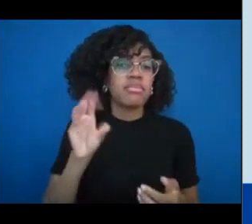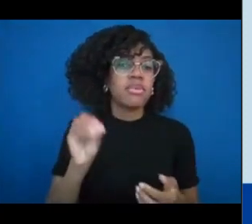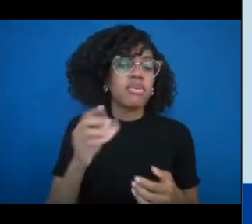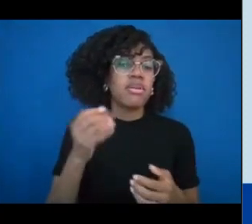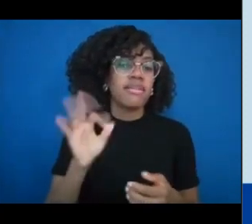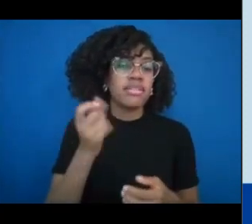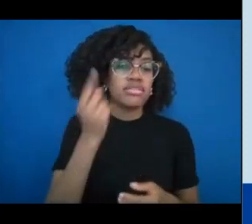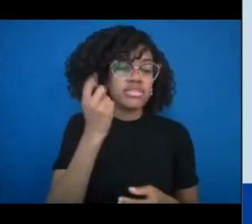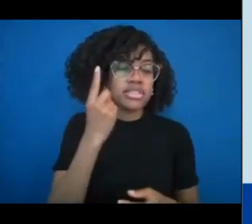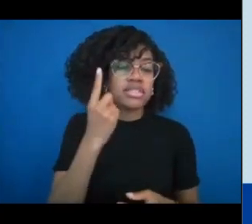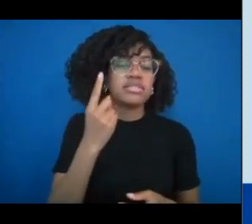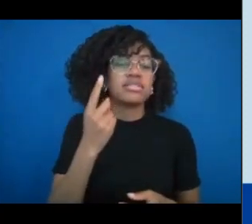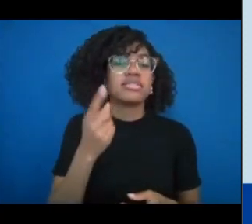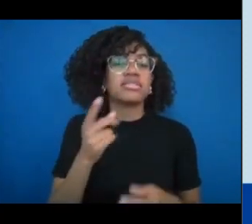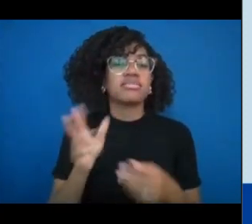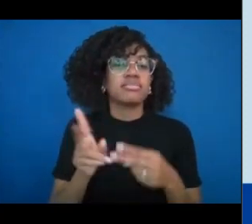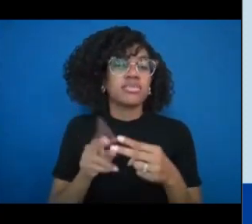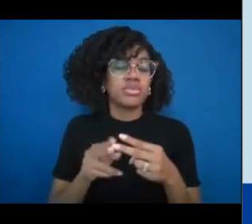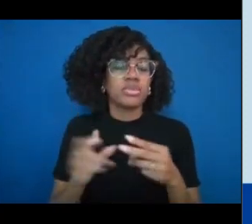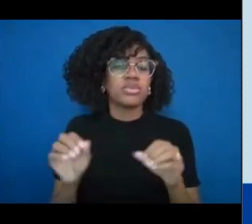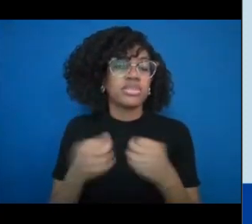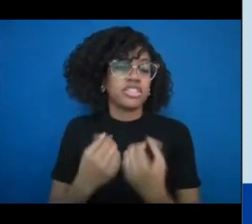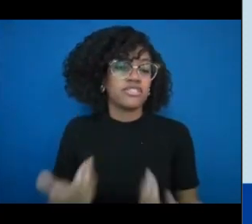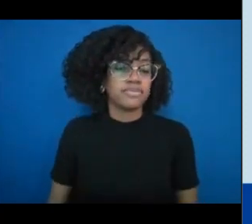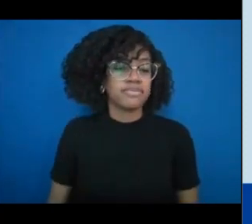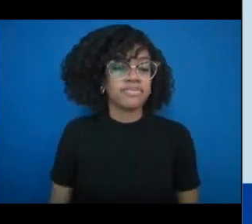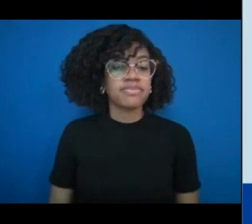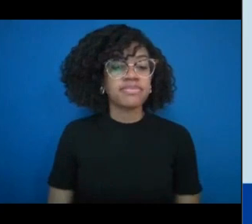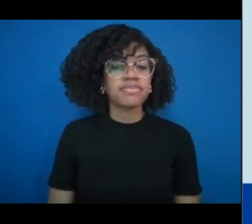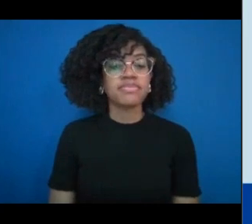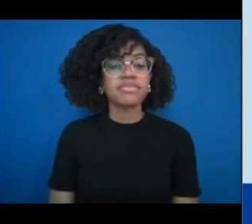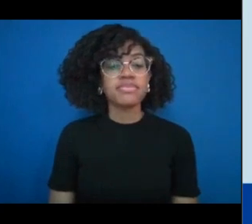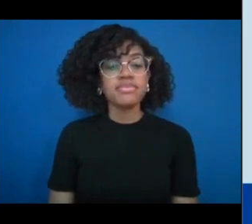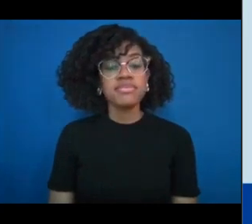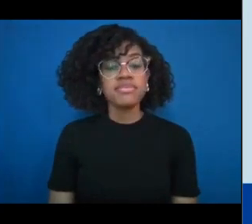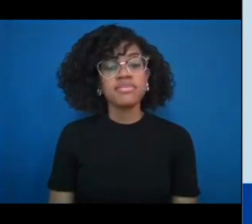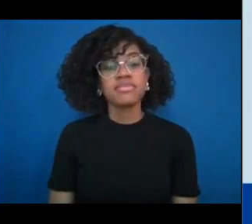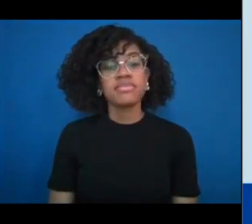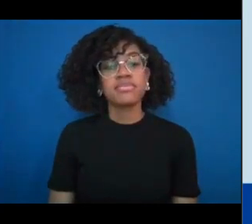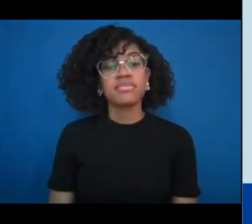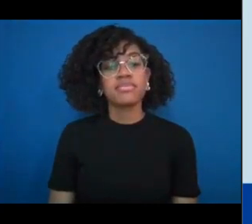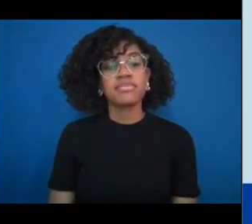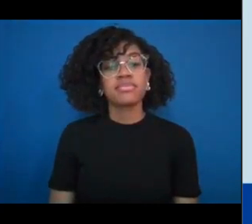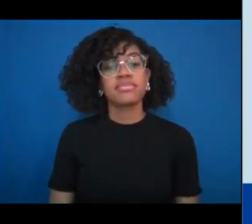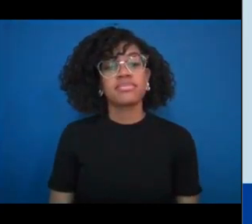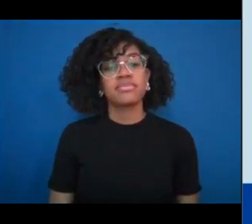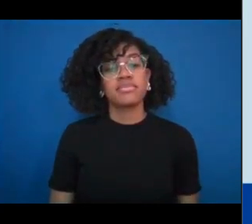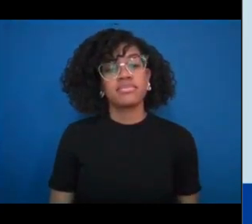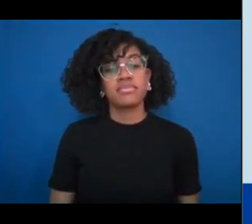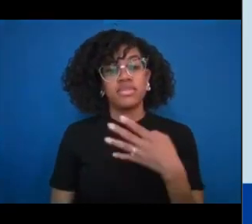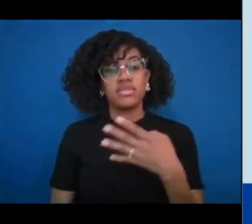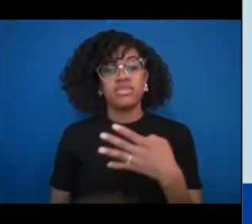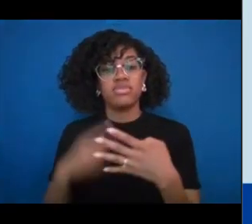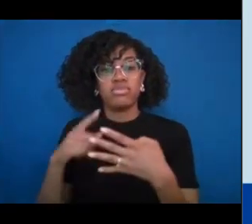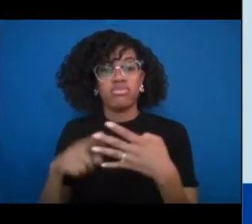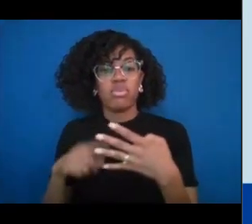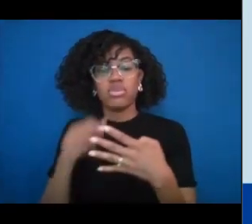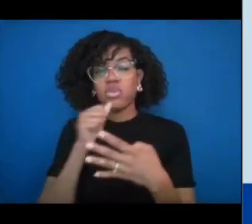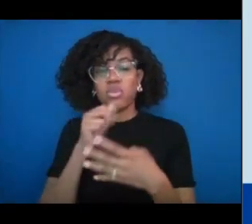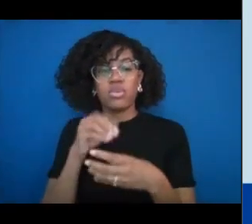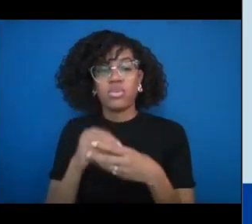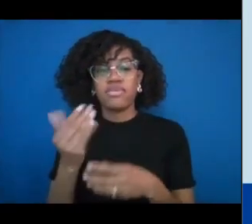between organizations. Again, those 4 bullets there don't count against your 15-page